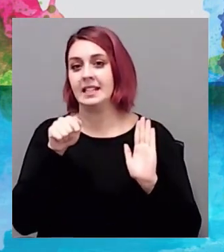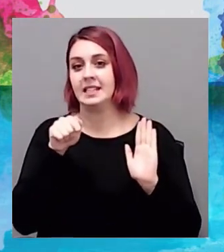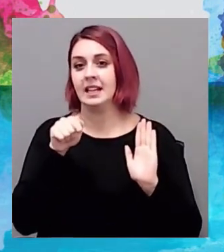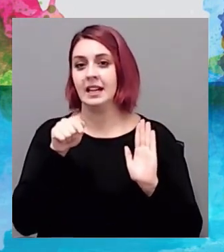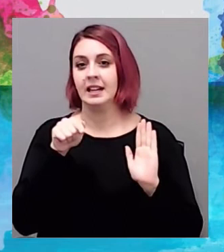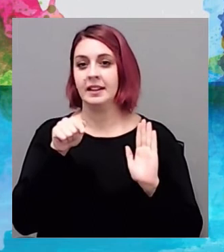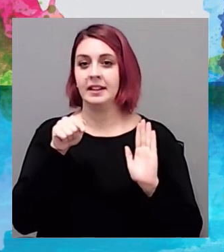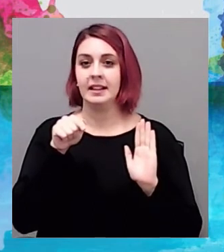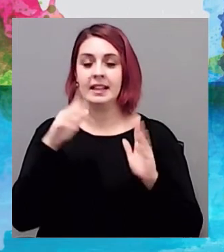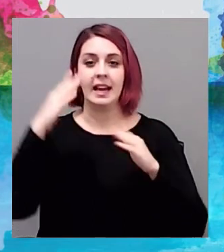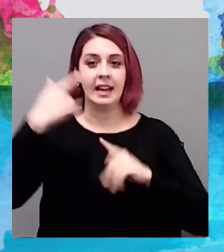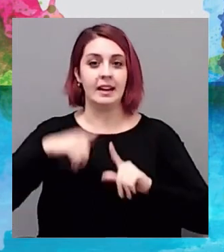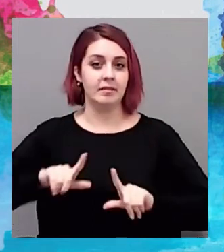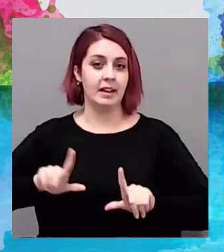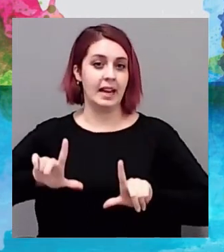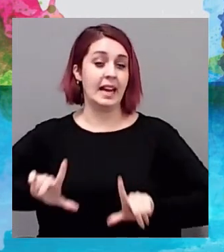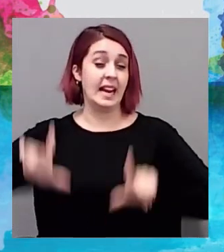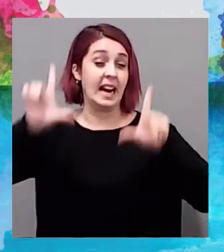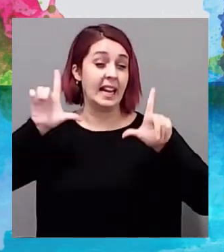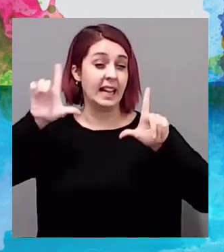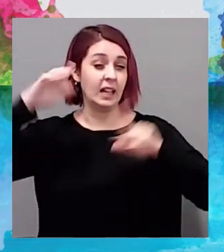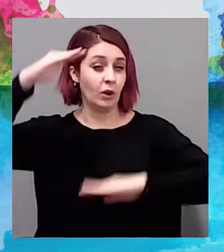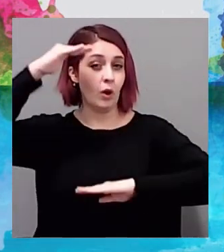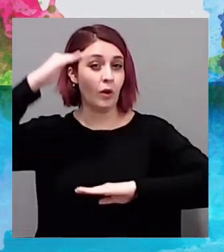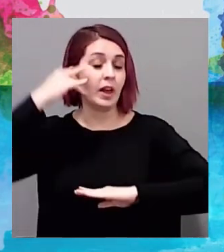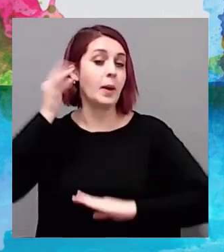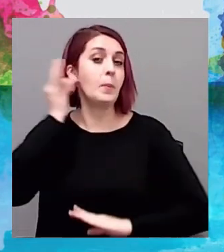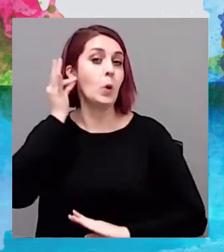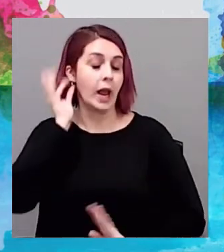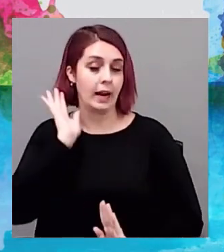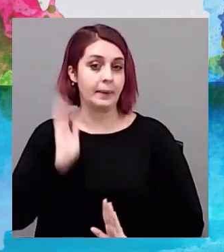or these portraits of women,